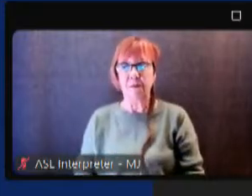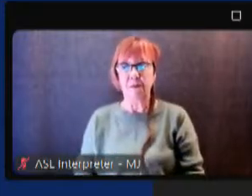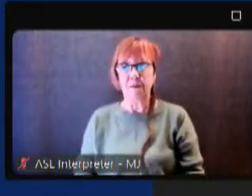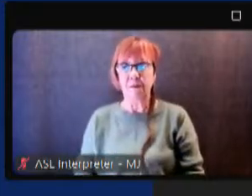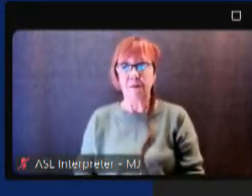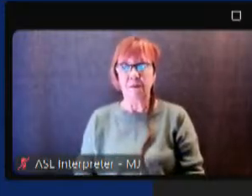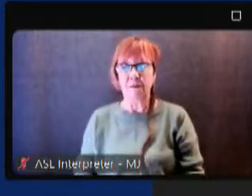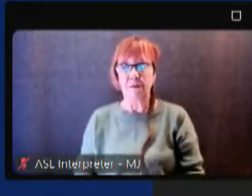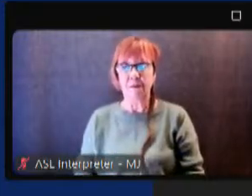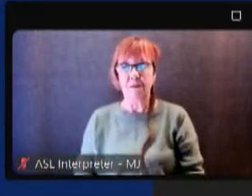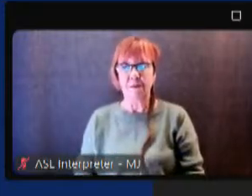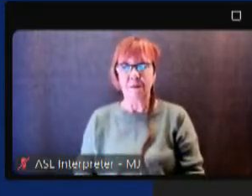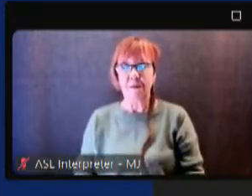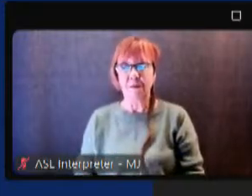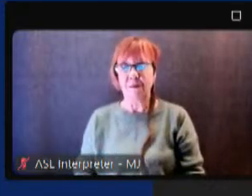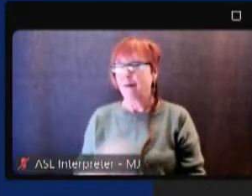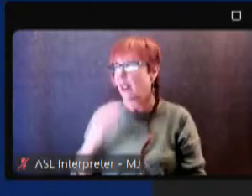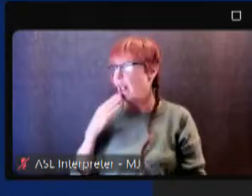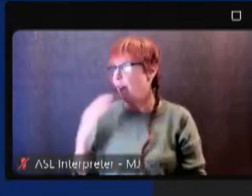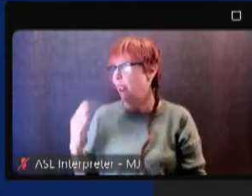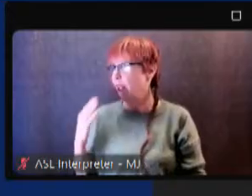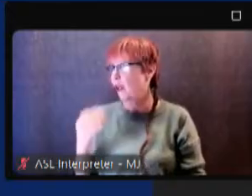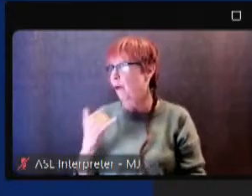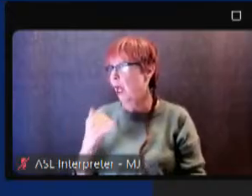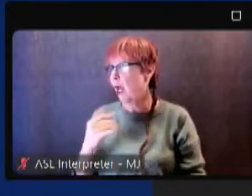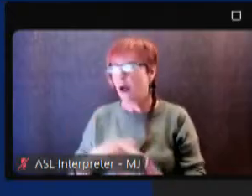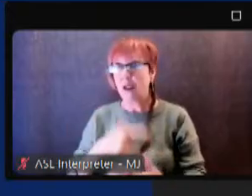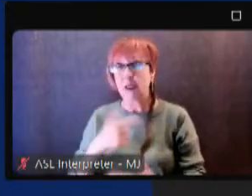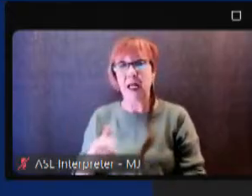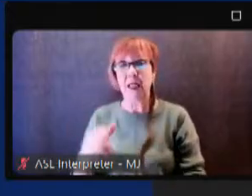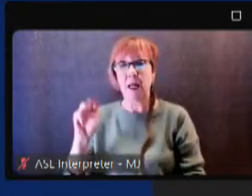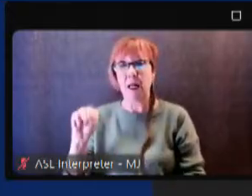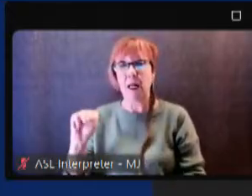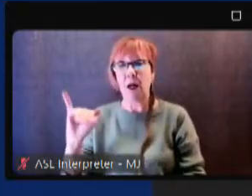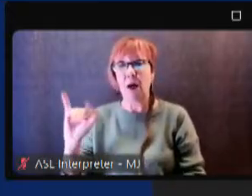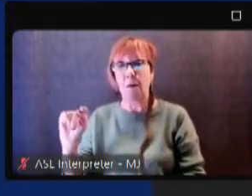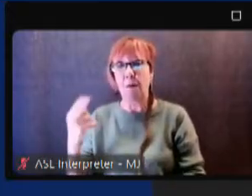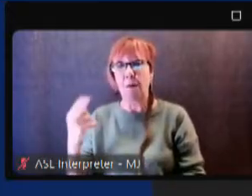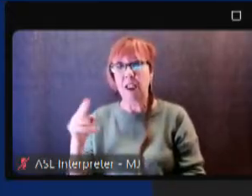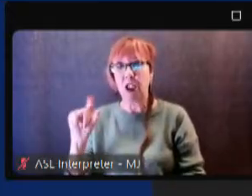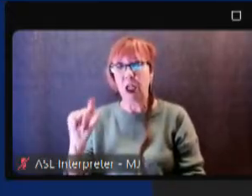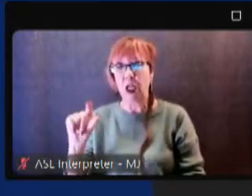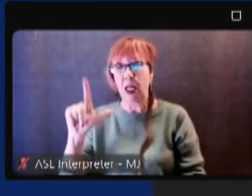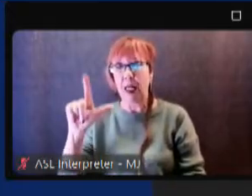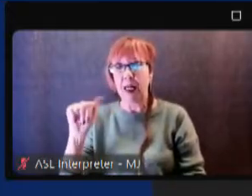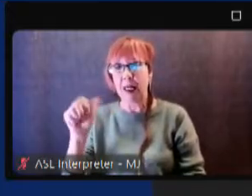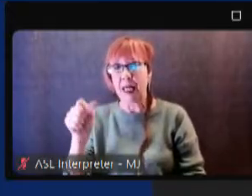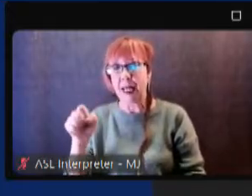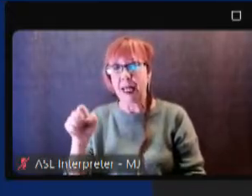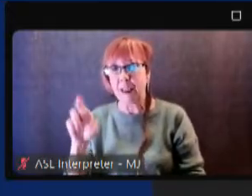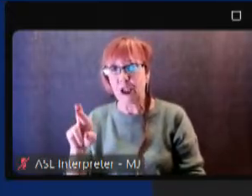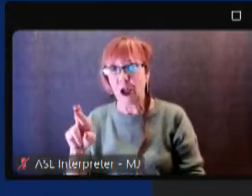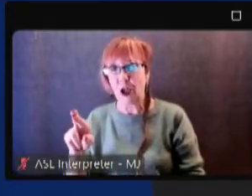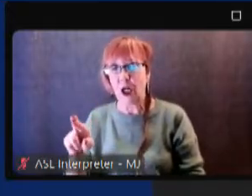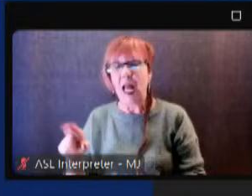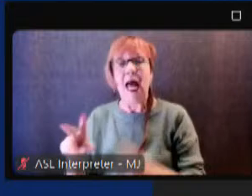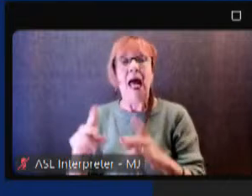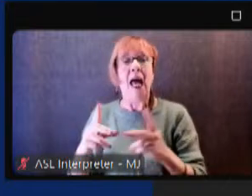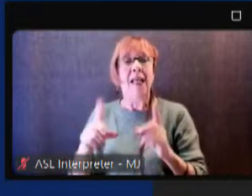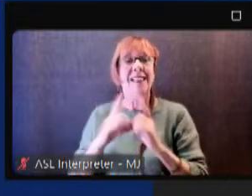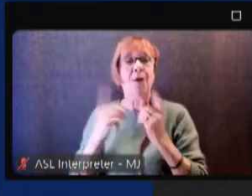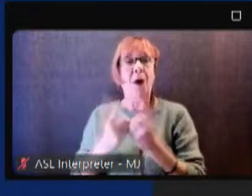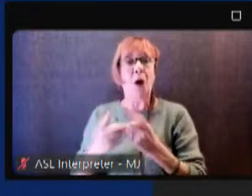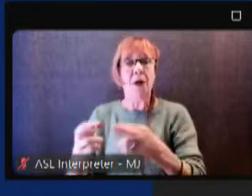Thank you, Colonel. And now I will turn it over to Mitch Glaser with the Department of Regional Planning for a